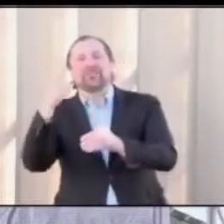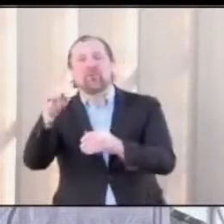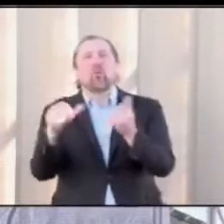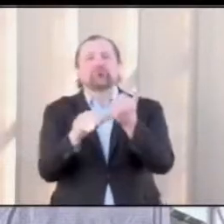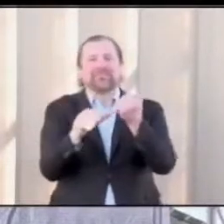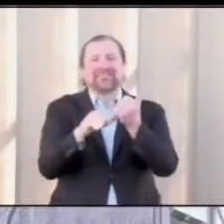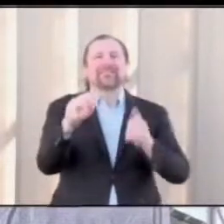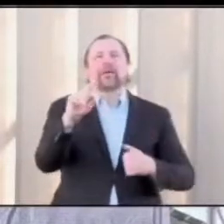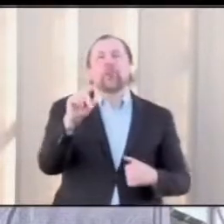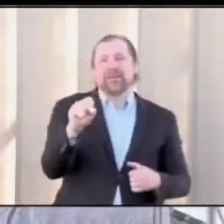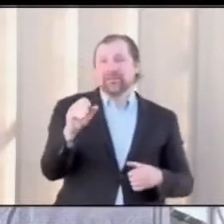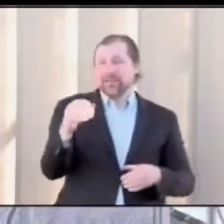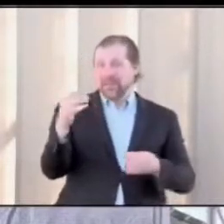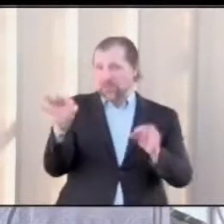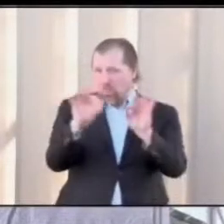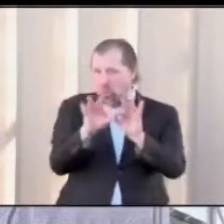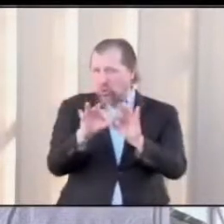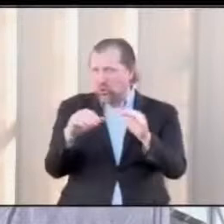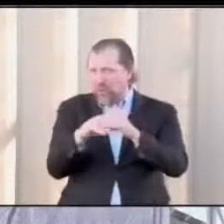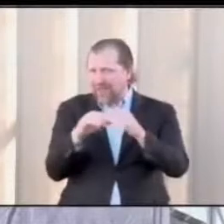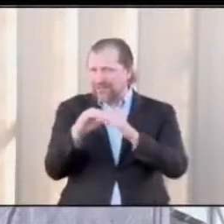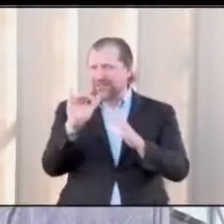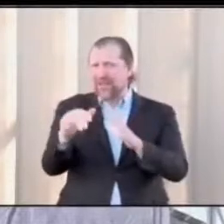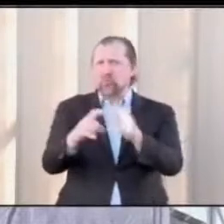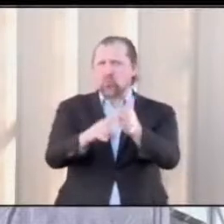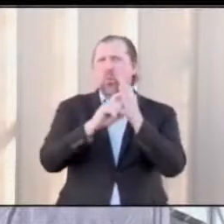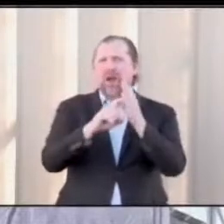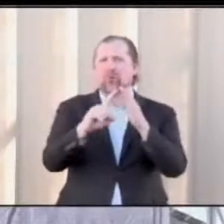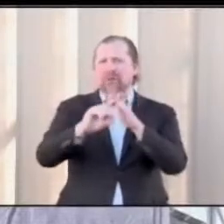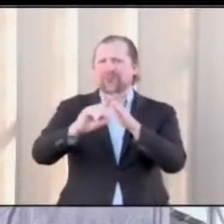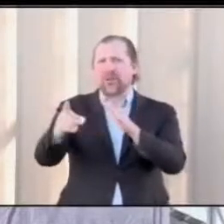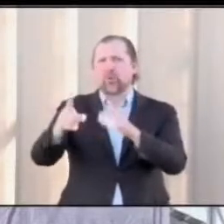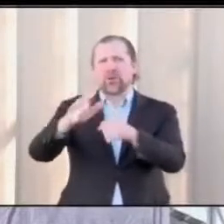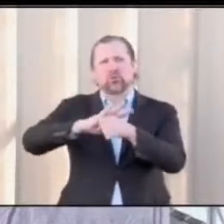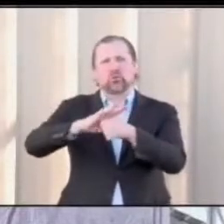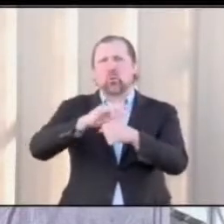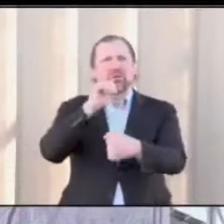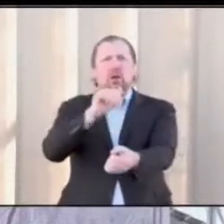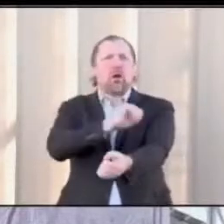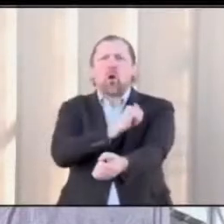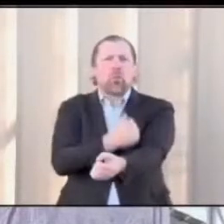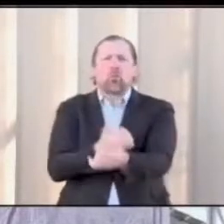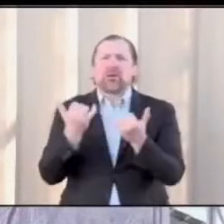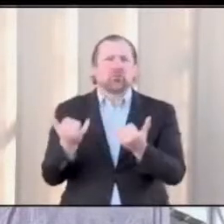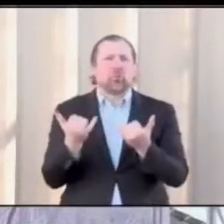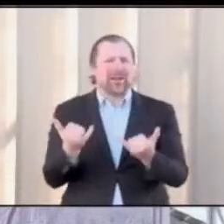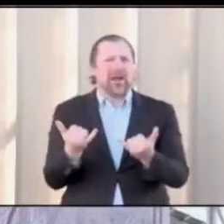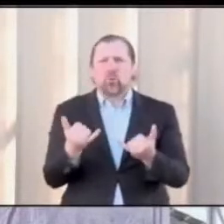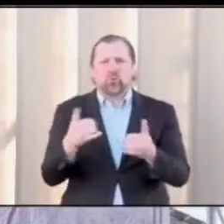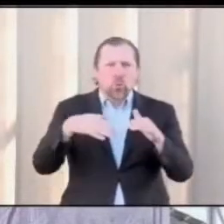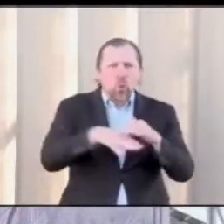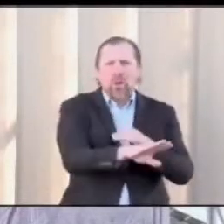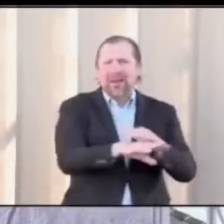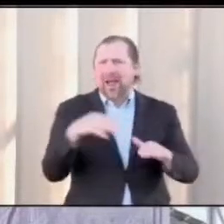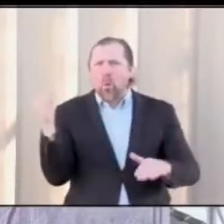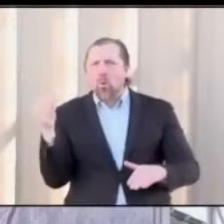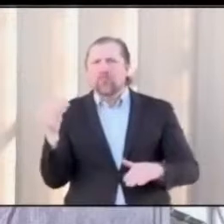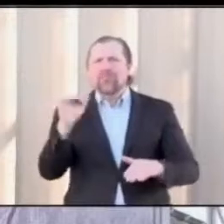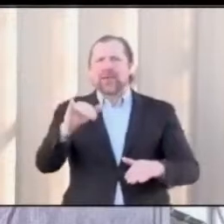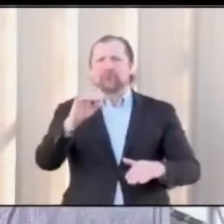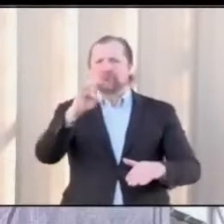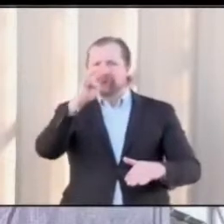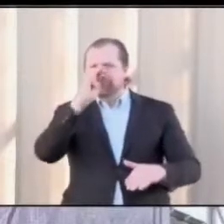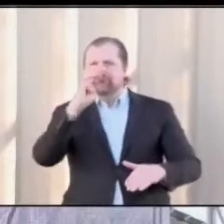important to emphasize that access into the mandatory evacuation zones is not authorized at this time. This restriction is in place